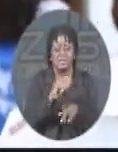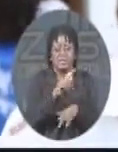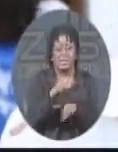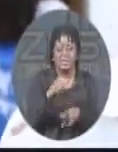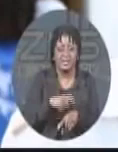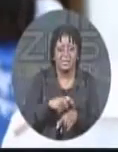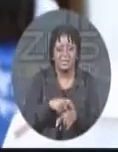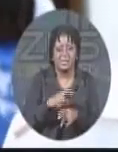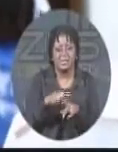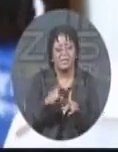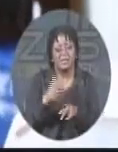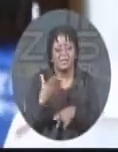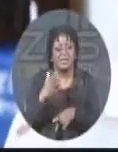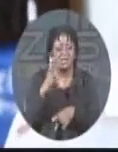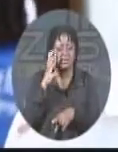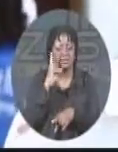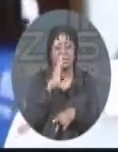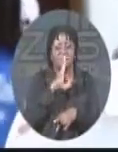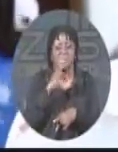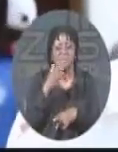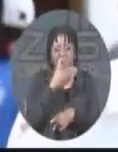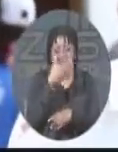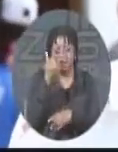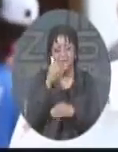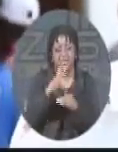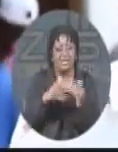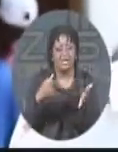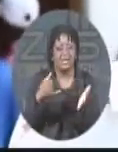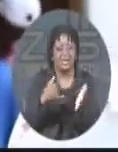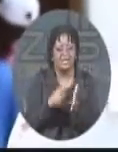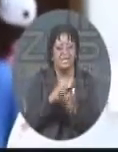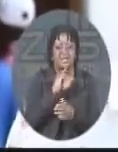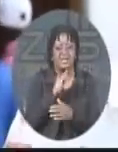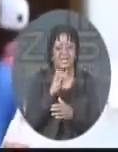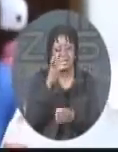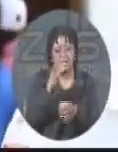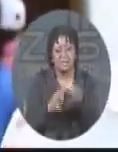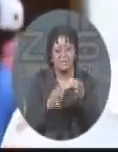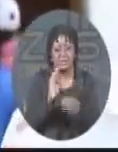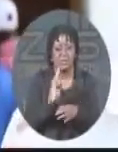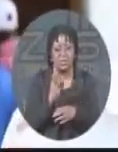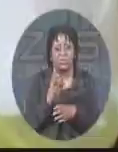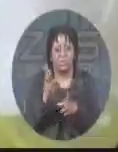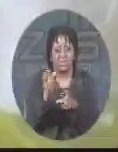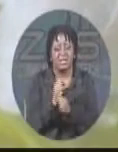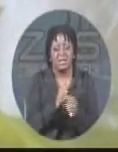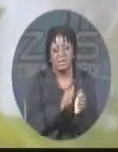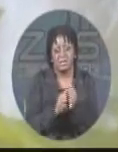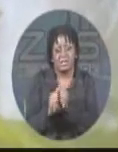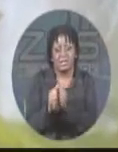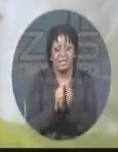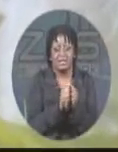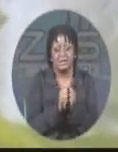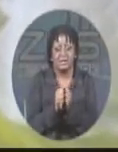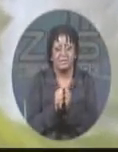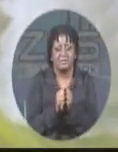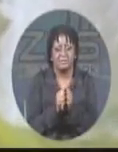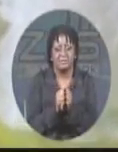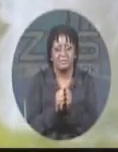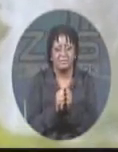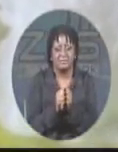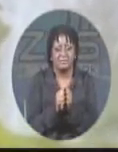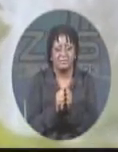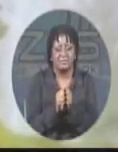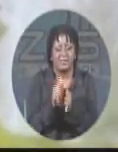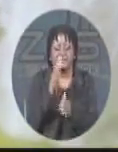things could be far better than this if we get together. Farming,